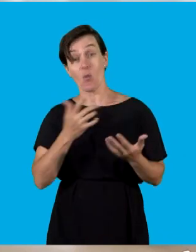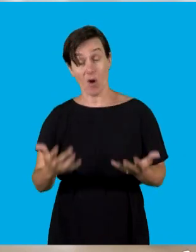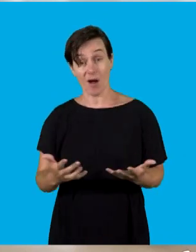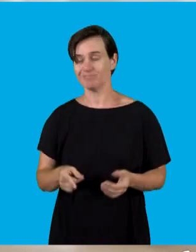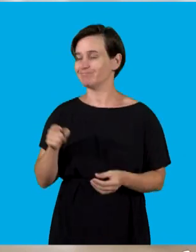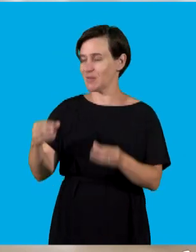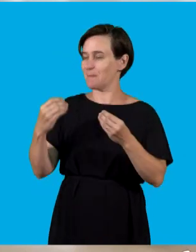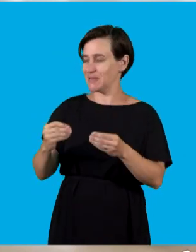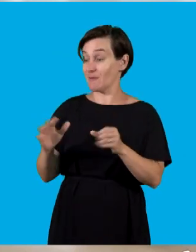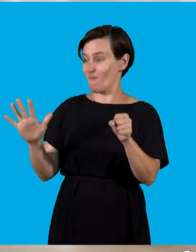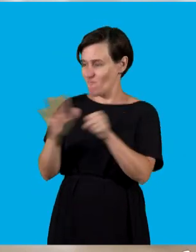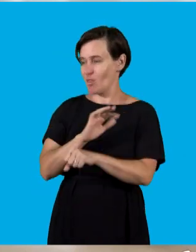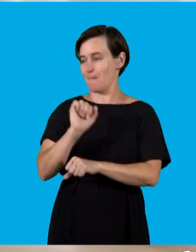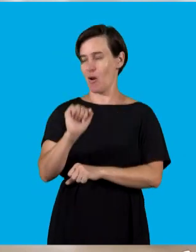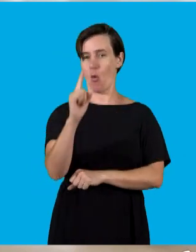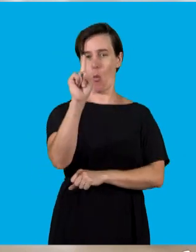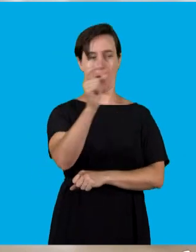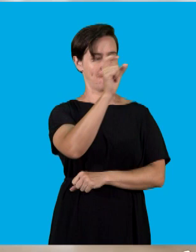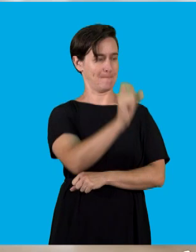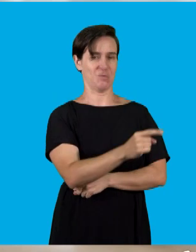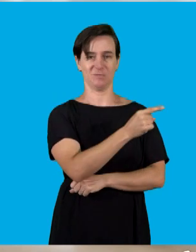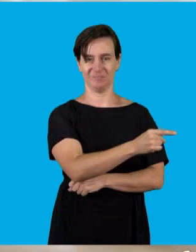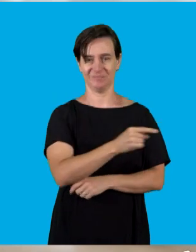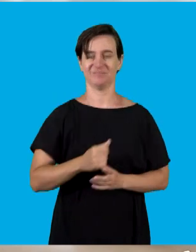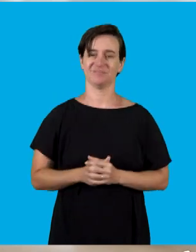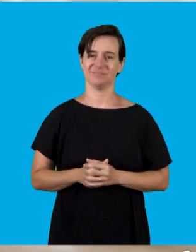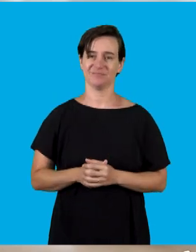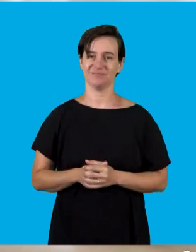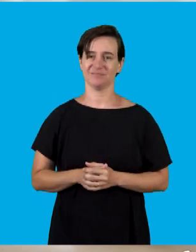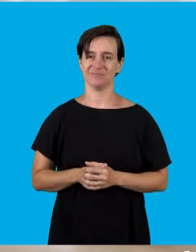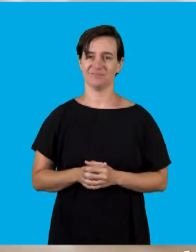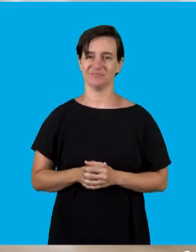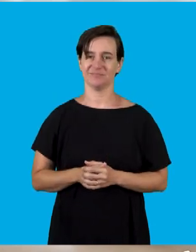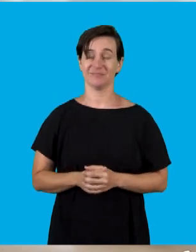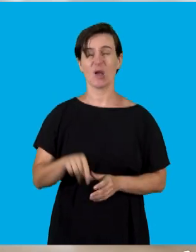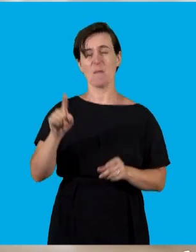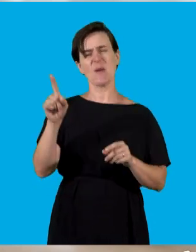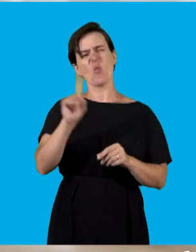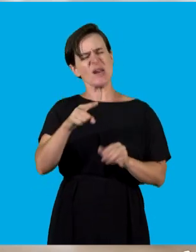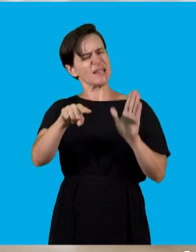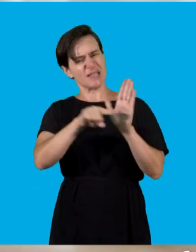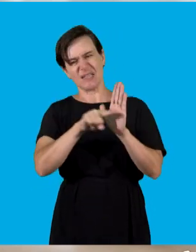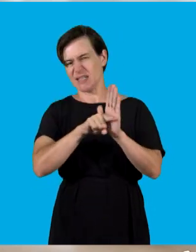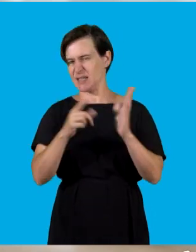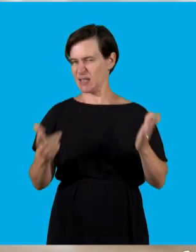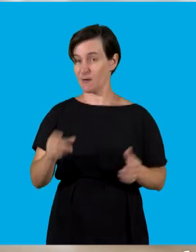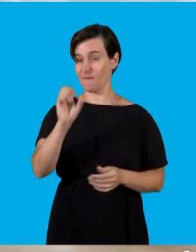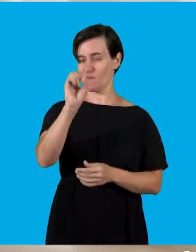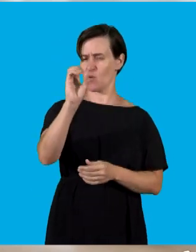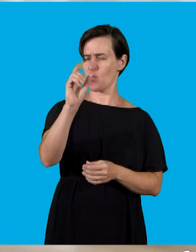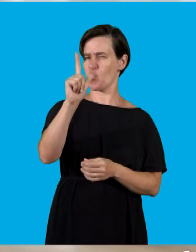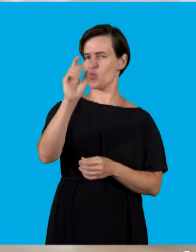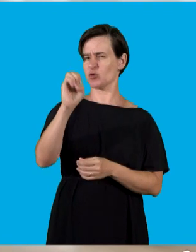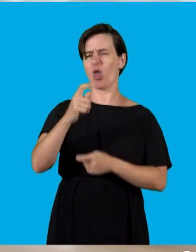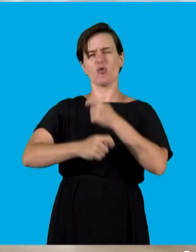this business belongs to one person. Now let's look at the disadvantages of a sole